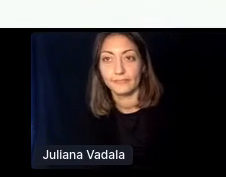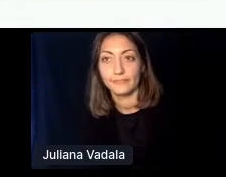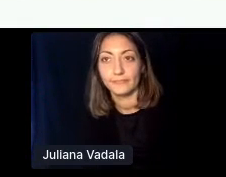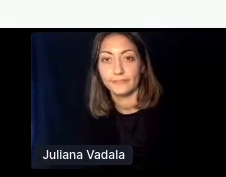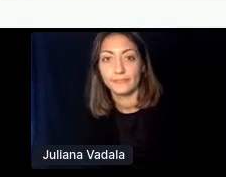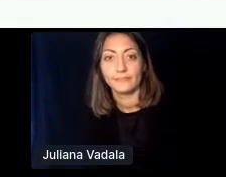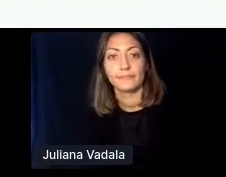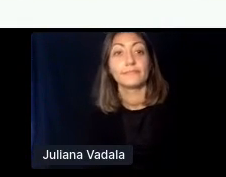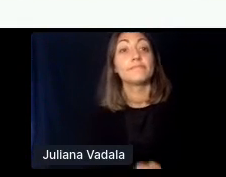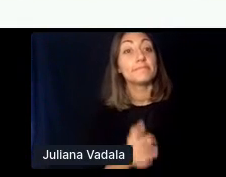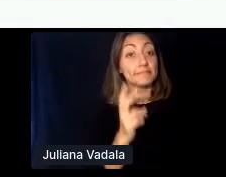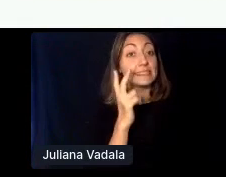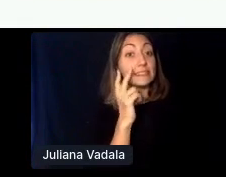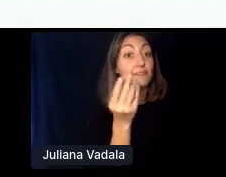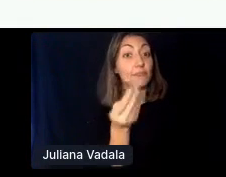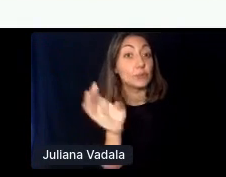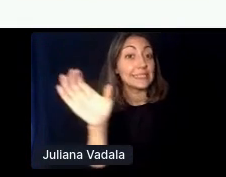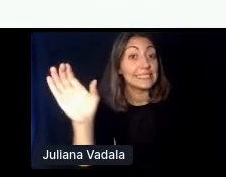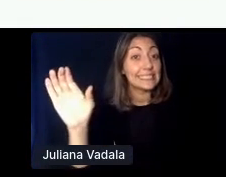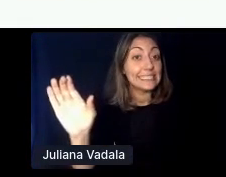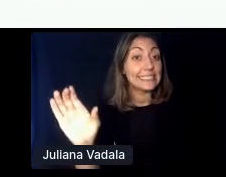Seeing some C's roll in.